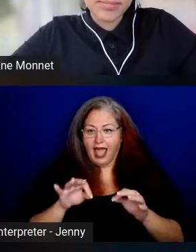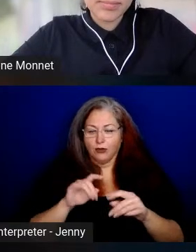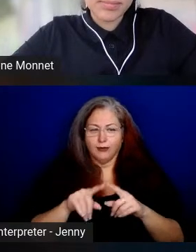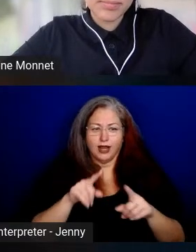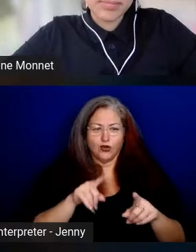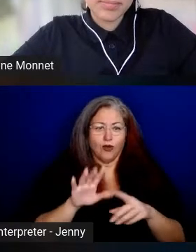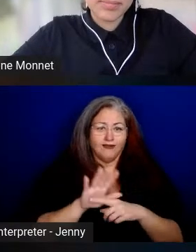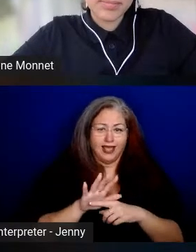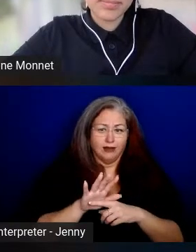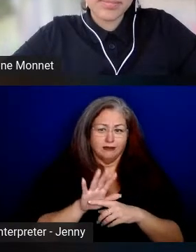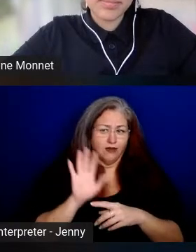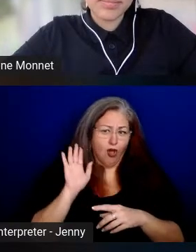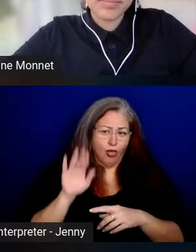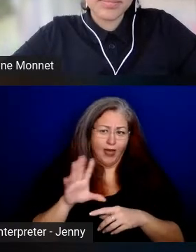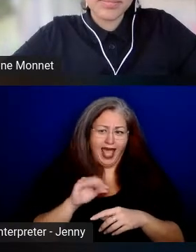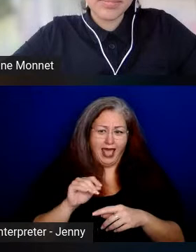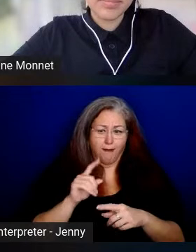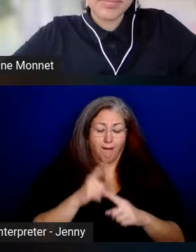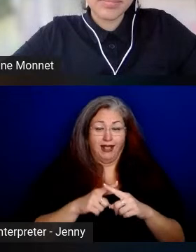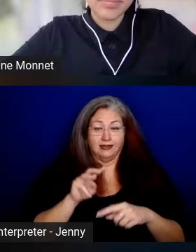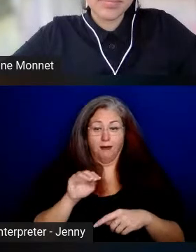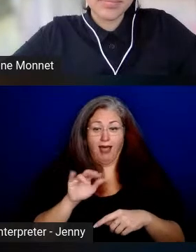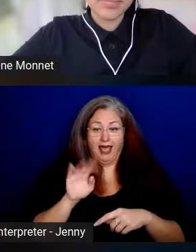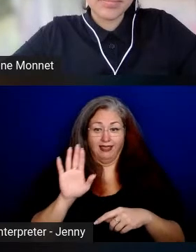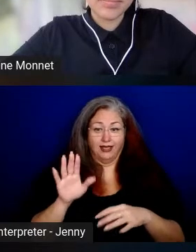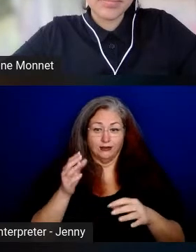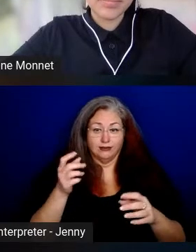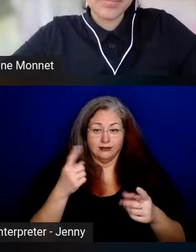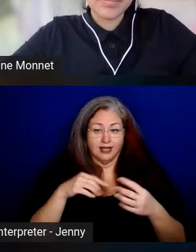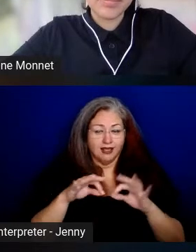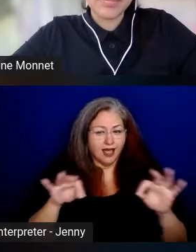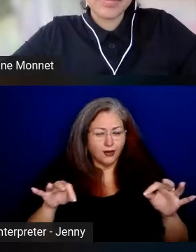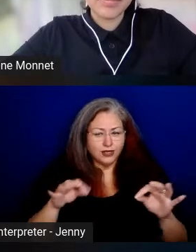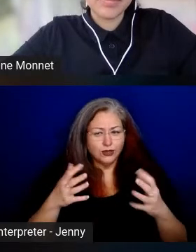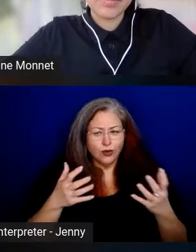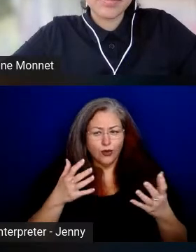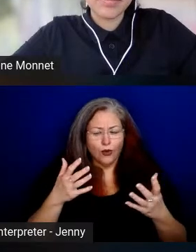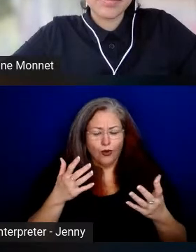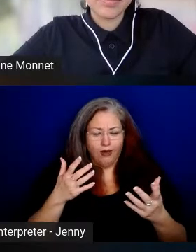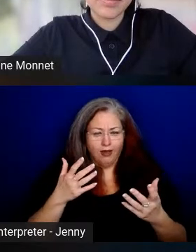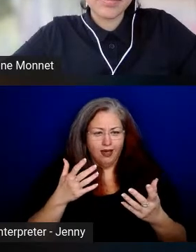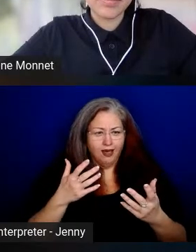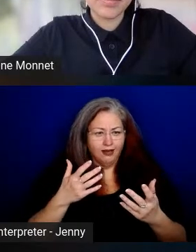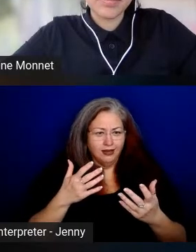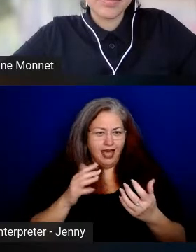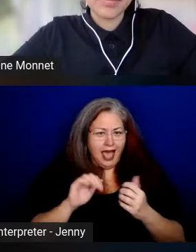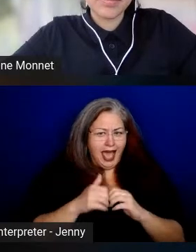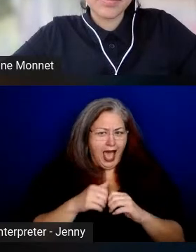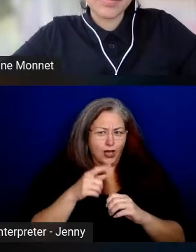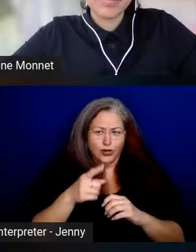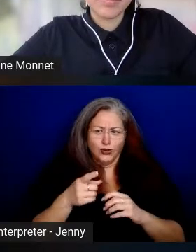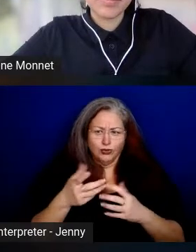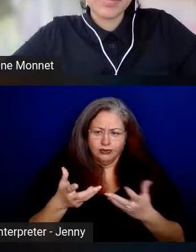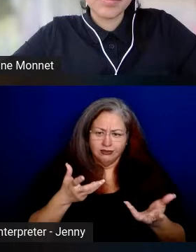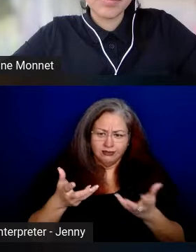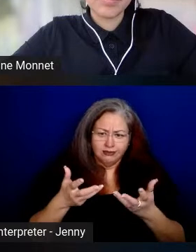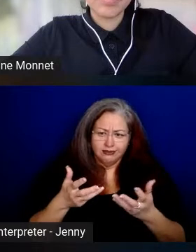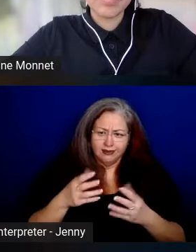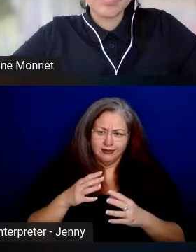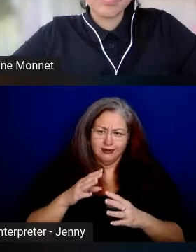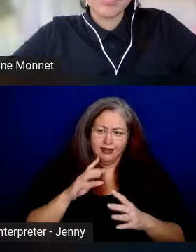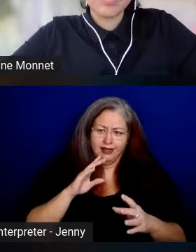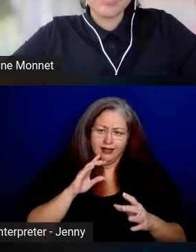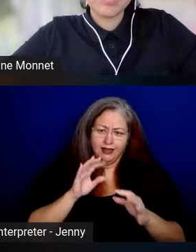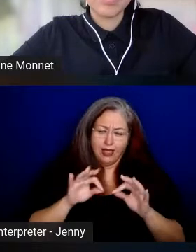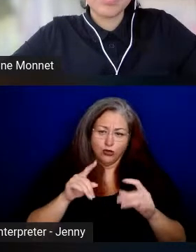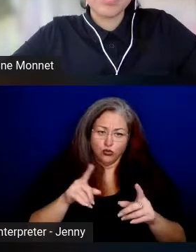only that, but the Mayan sign language. So how did you, you know, navigate that barrier? You know, did you